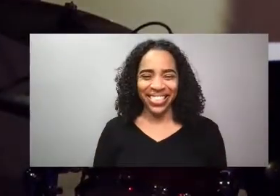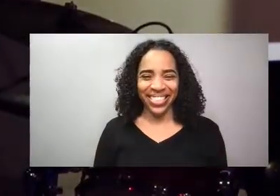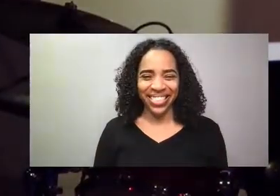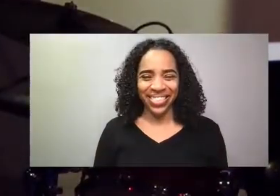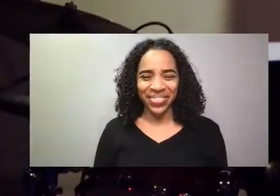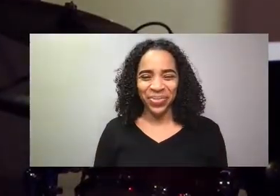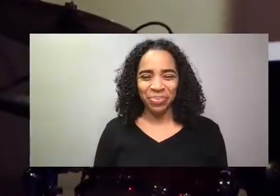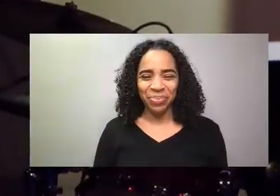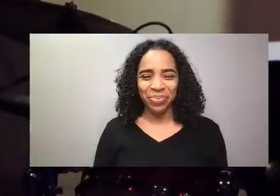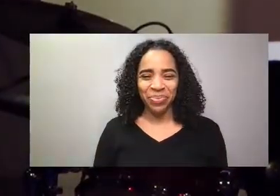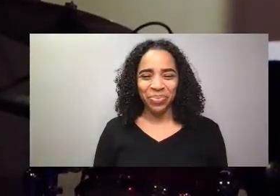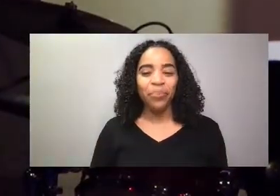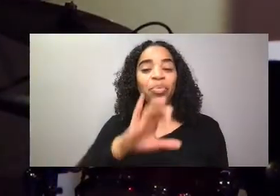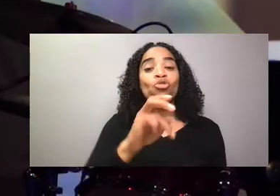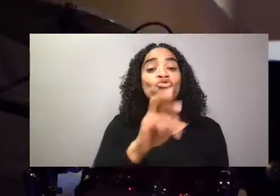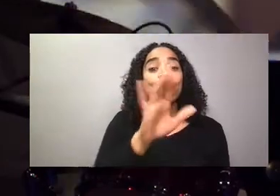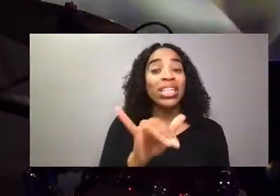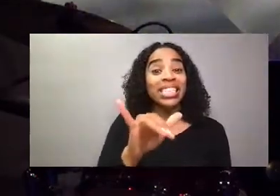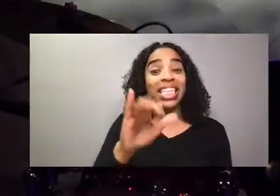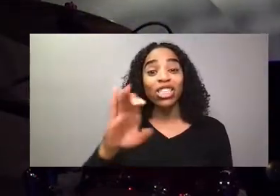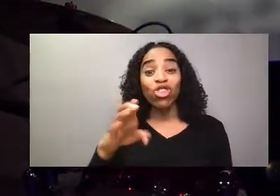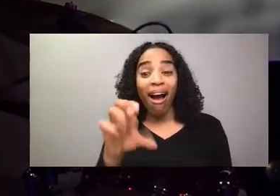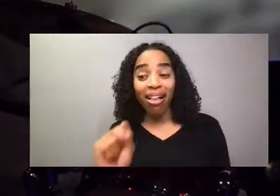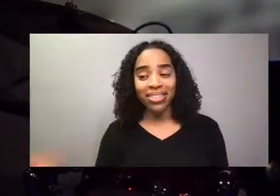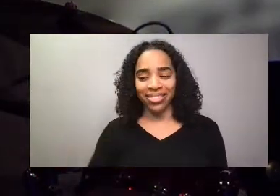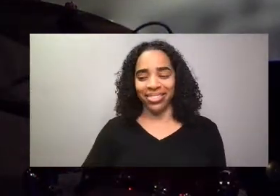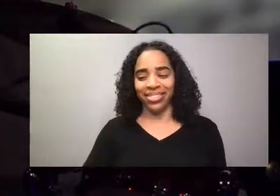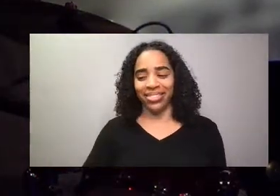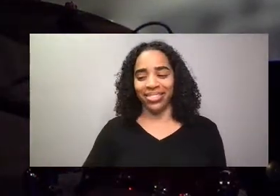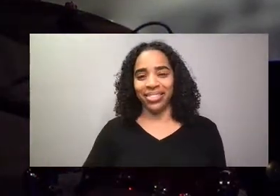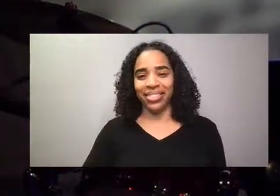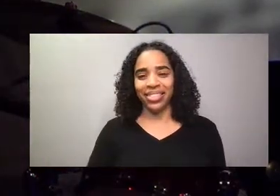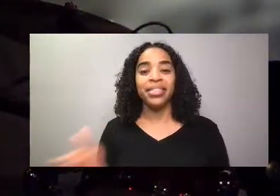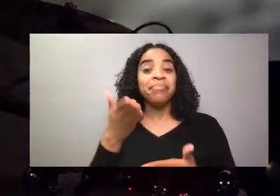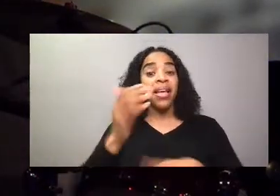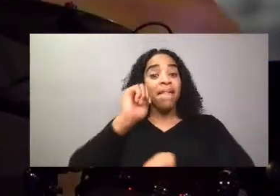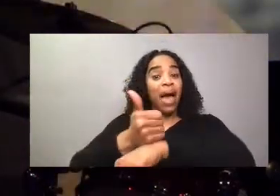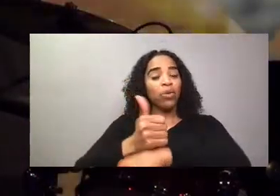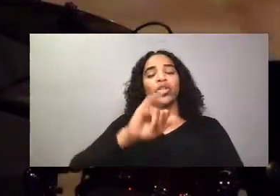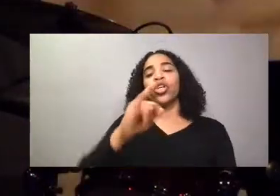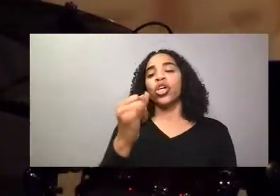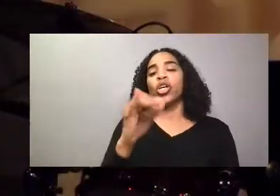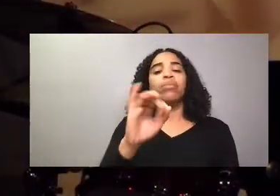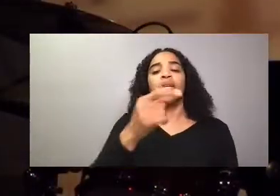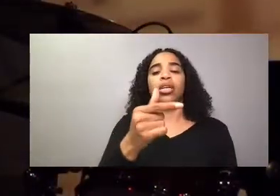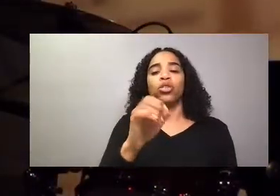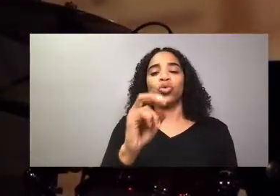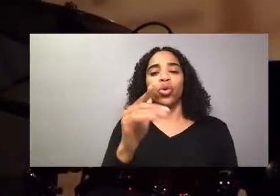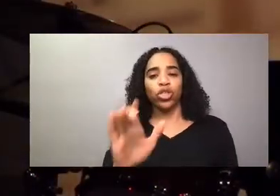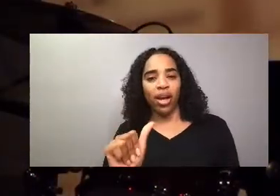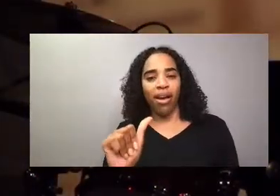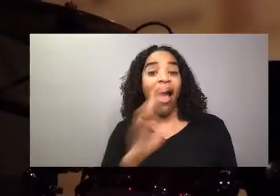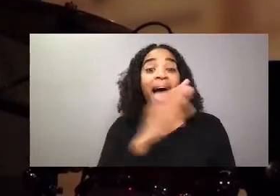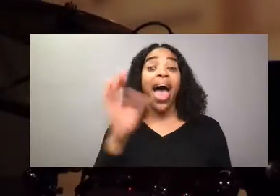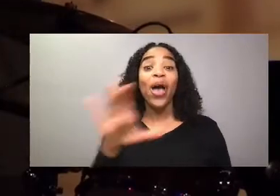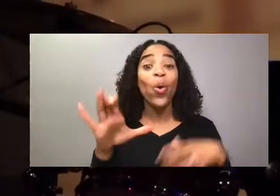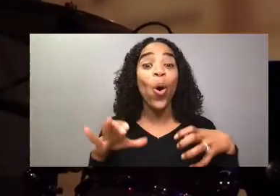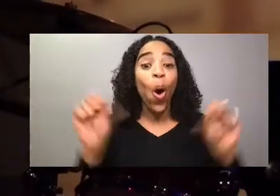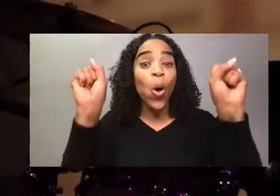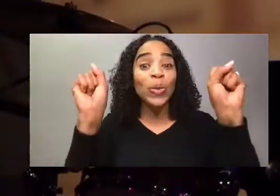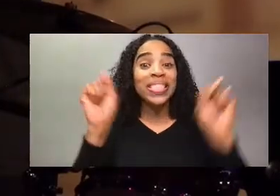Christy Tiles Twilly, Maestra founder Georgia Stint, and your host, Kate